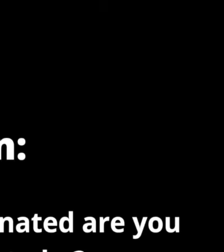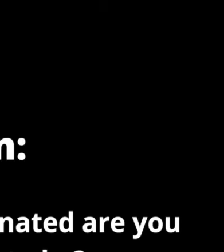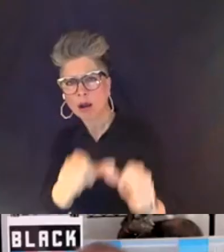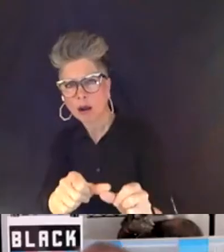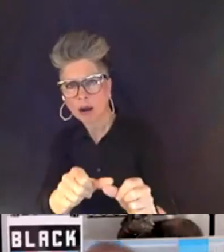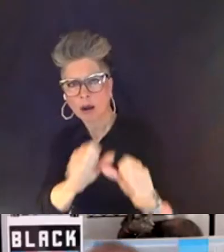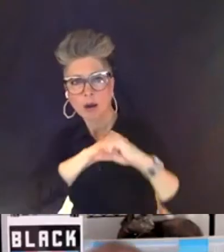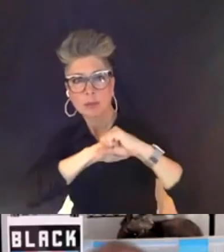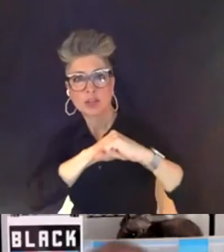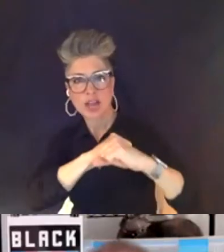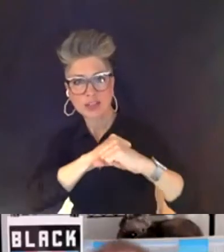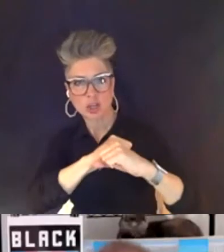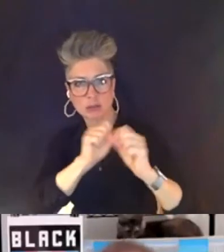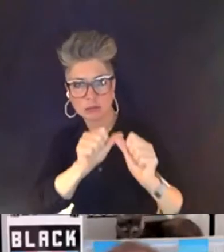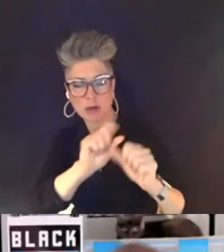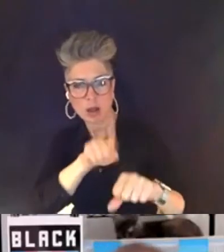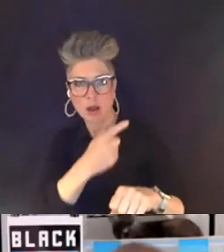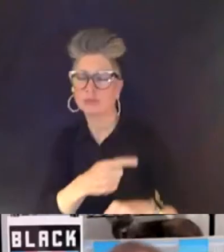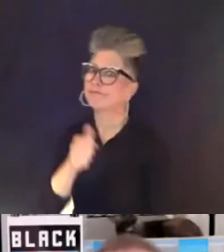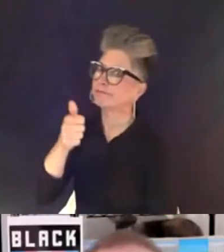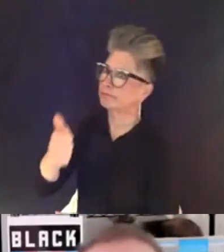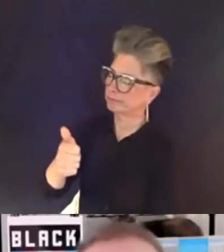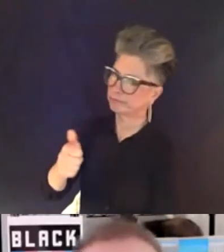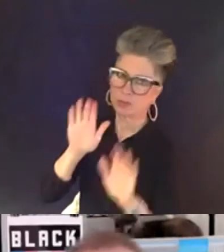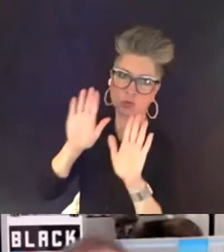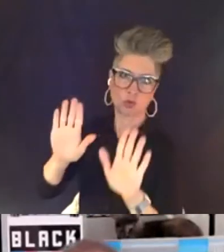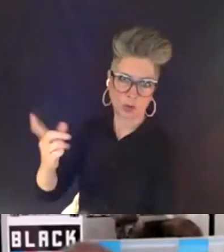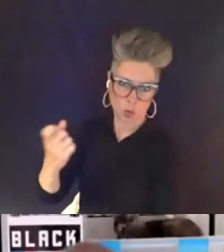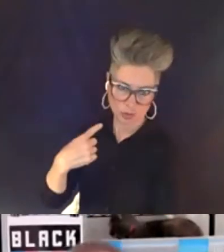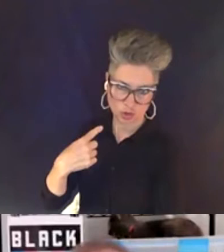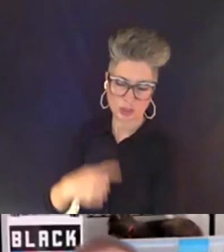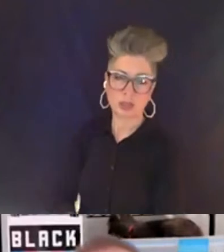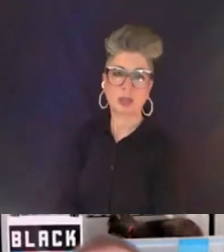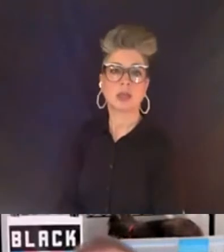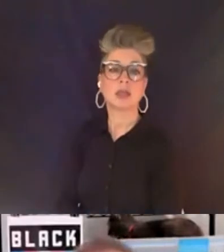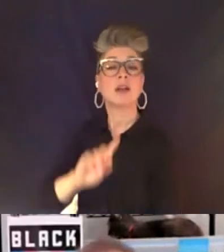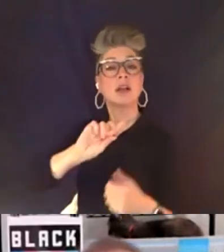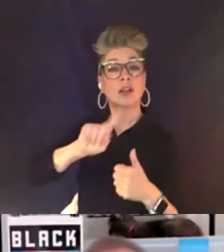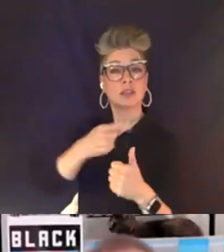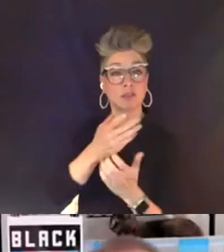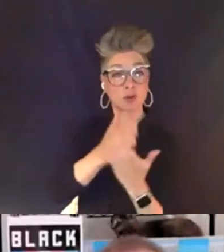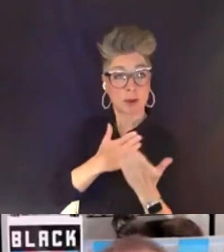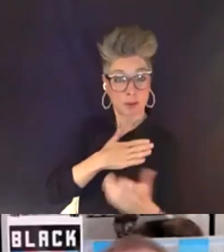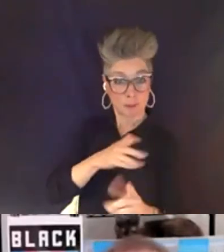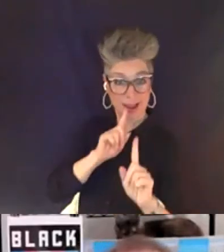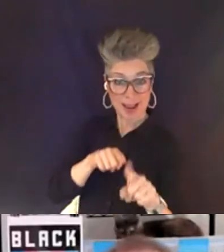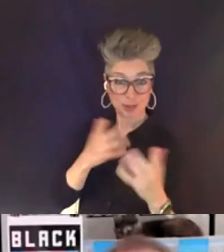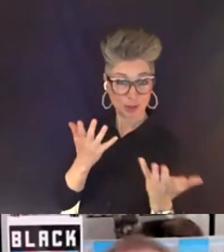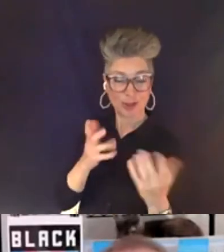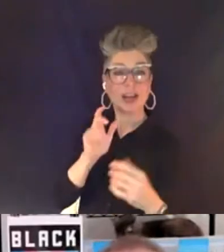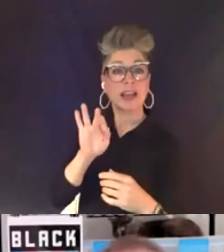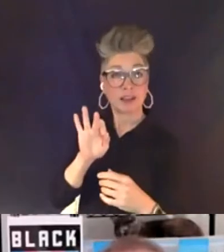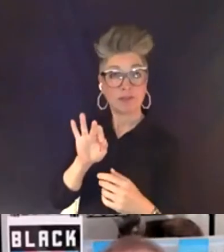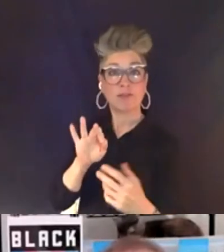to be? Oh, that's such a great question. So the first part of my answer is going to be, if you get the Pfizer or